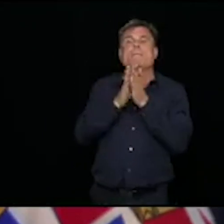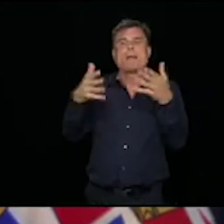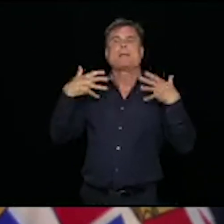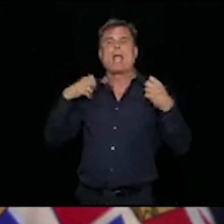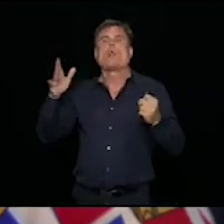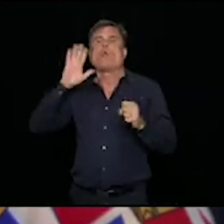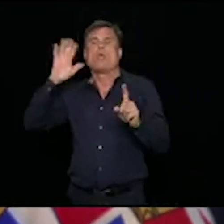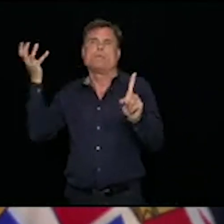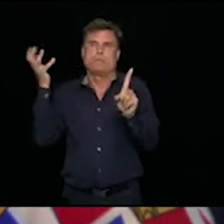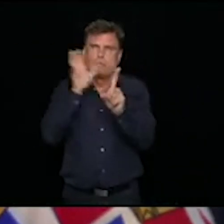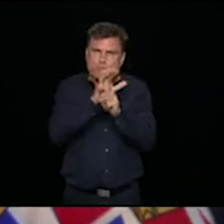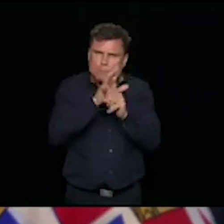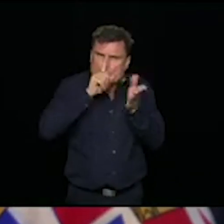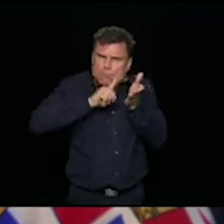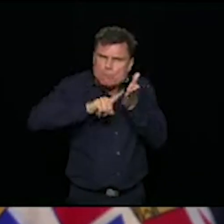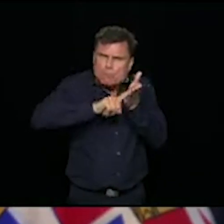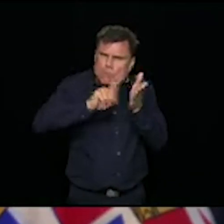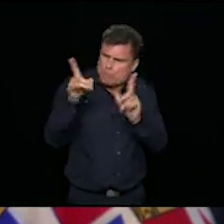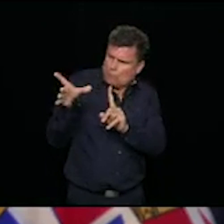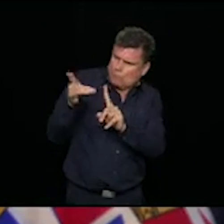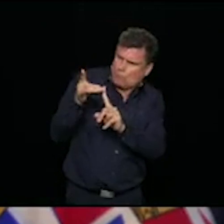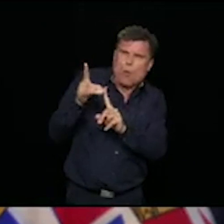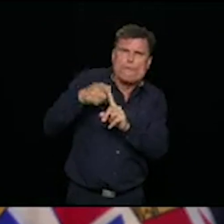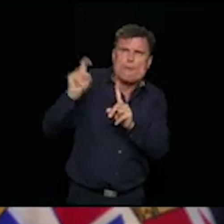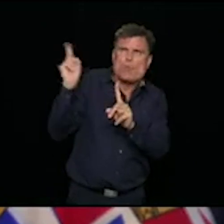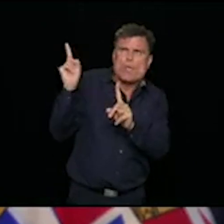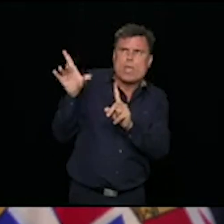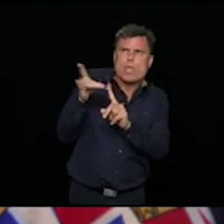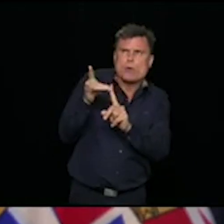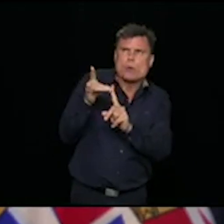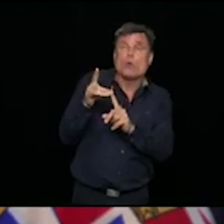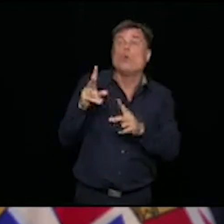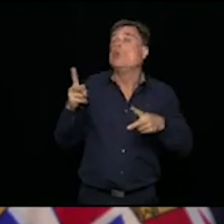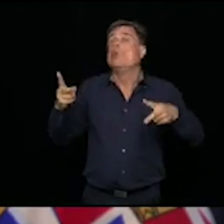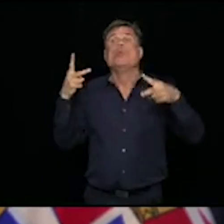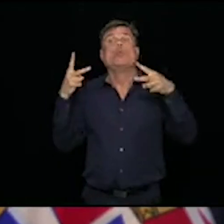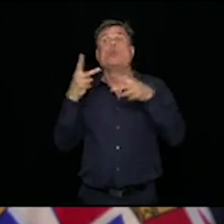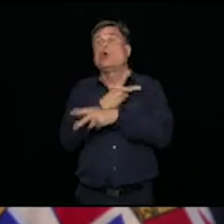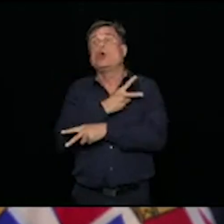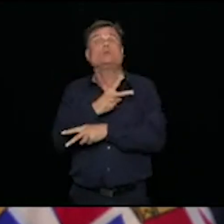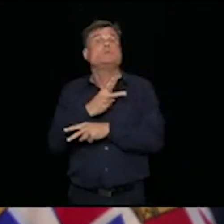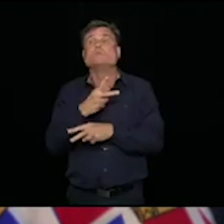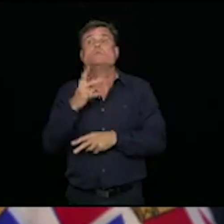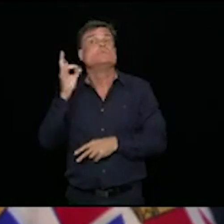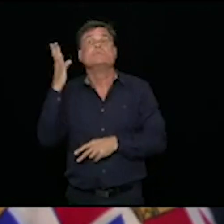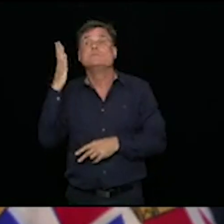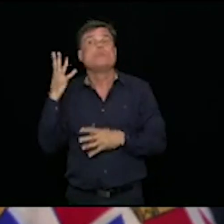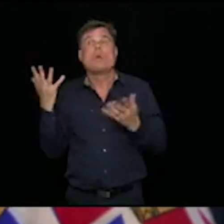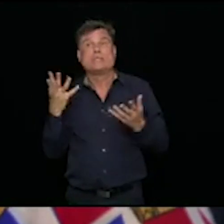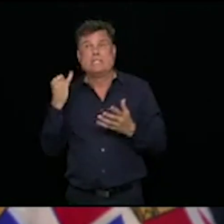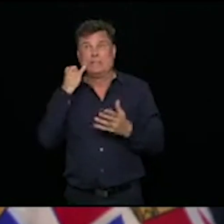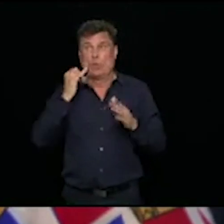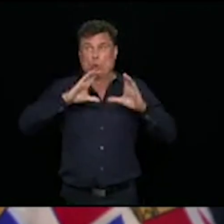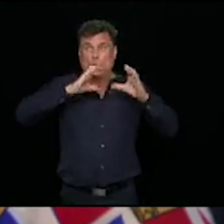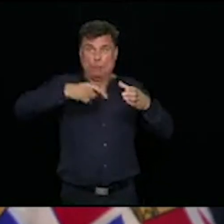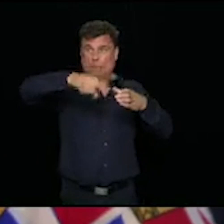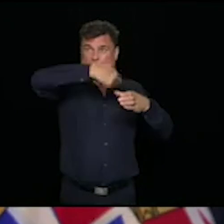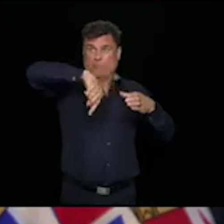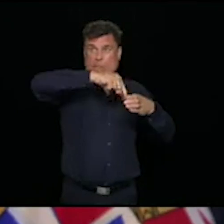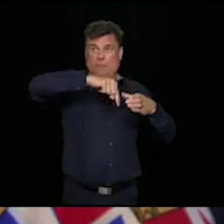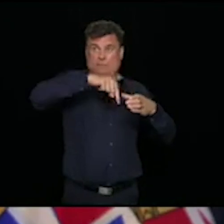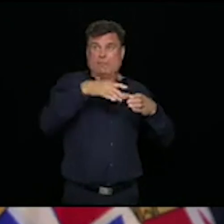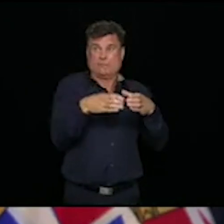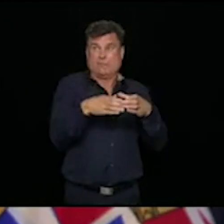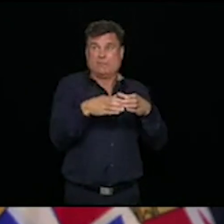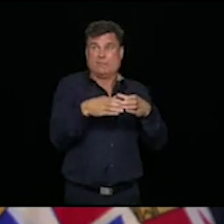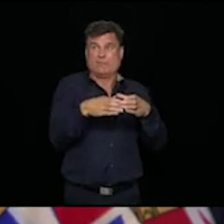on the investigation that's done by public health. But the worst case scenario would be that entire cohort would be